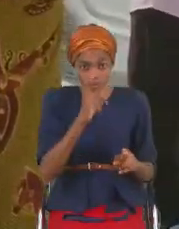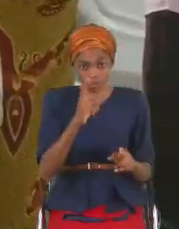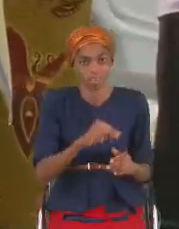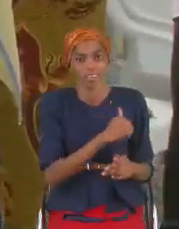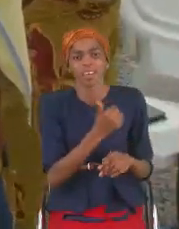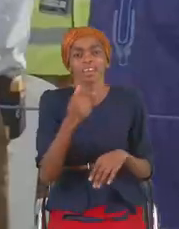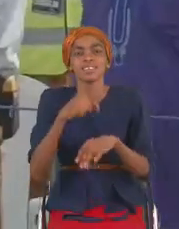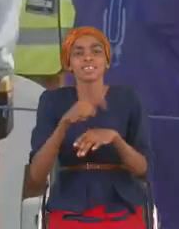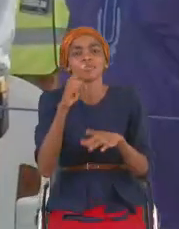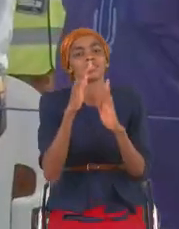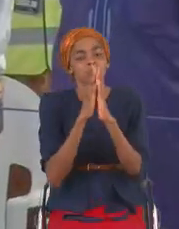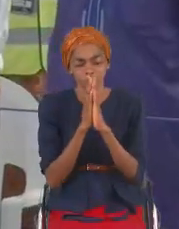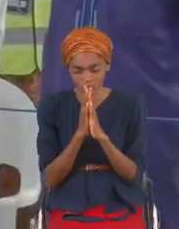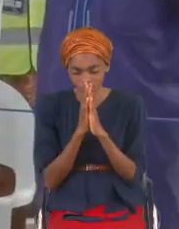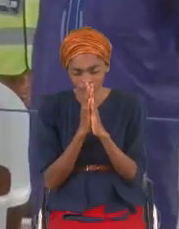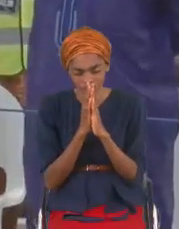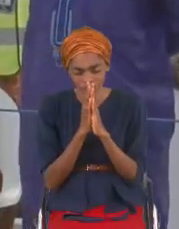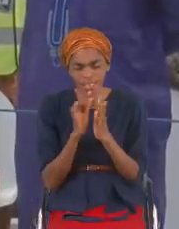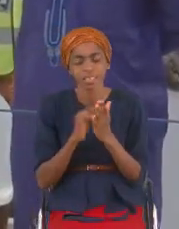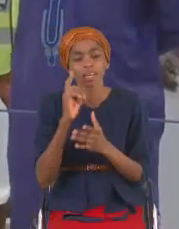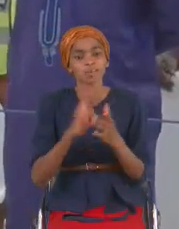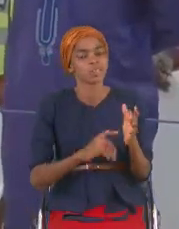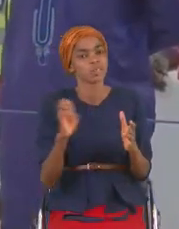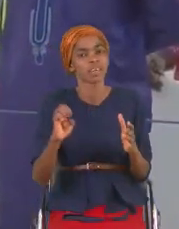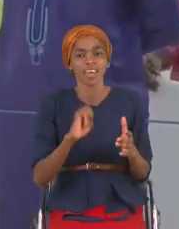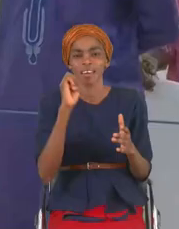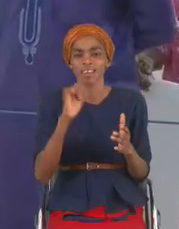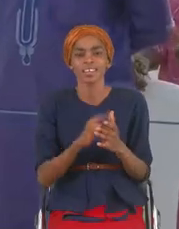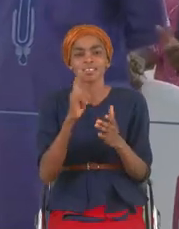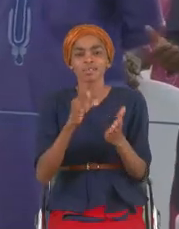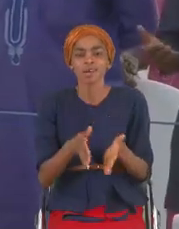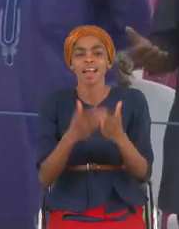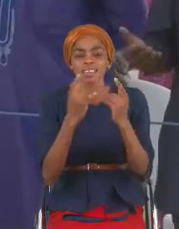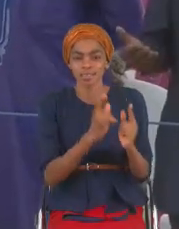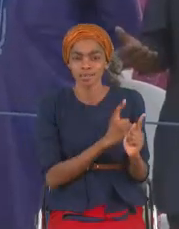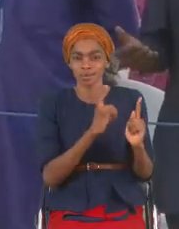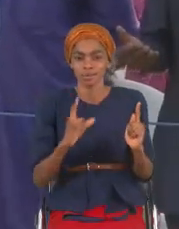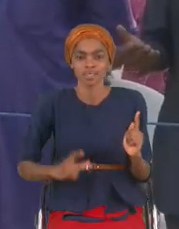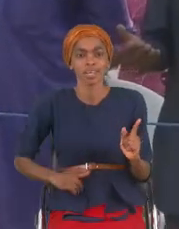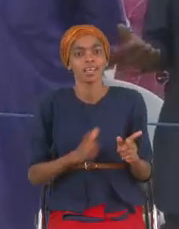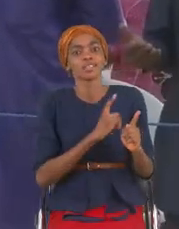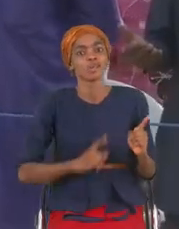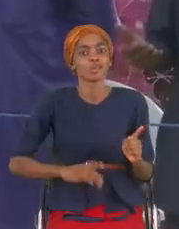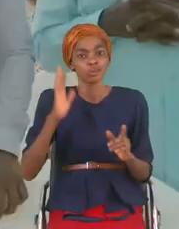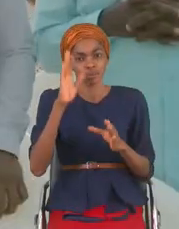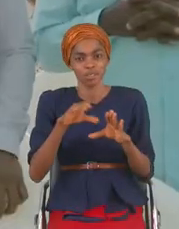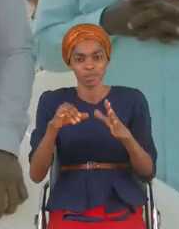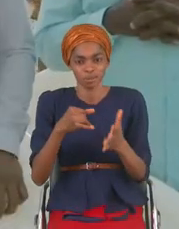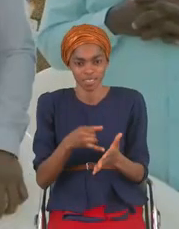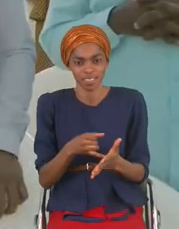anytime you pray. Yes. That whatsoever you ask the Lord will do it.